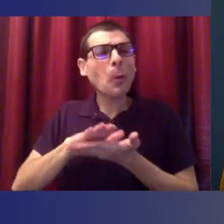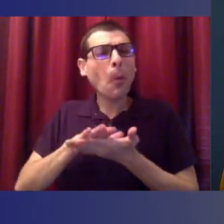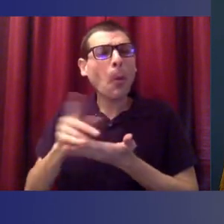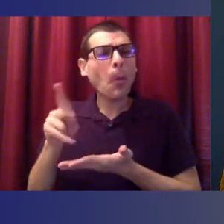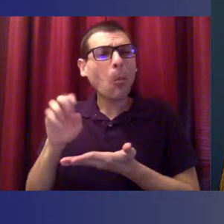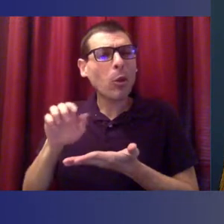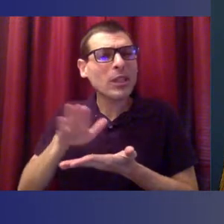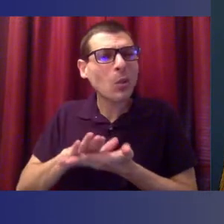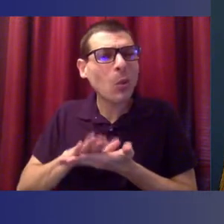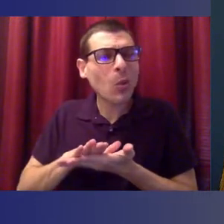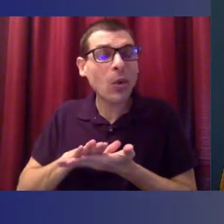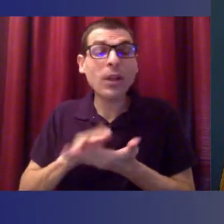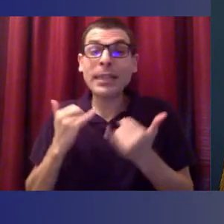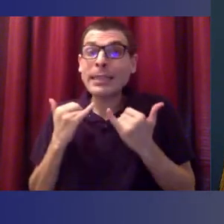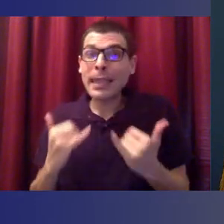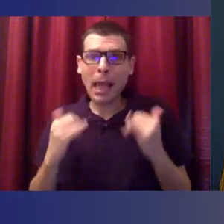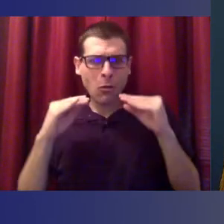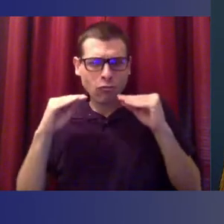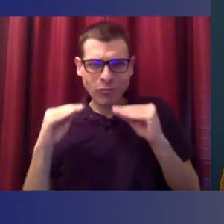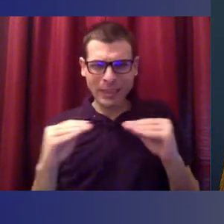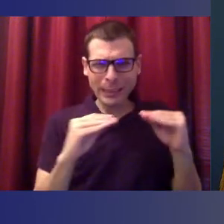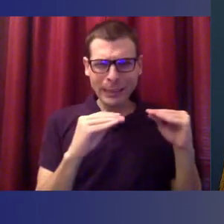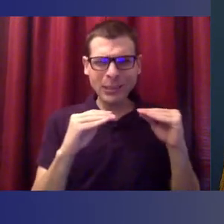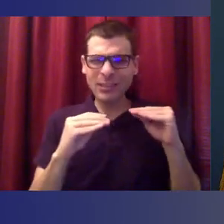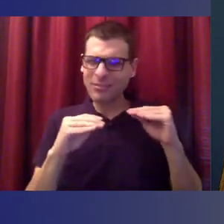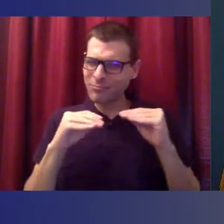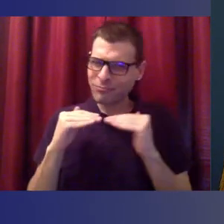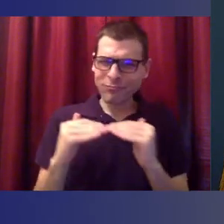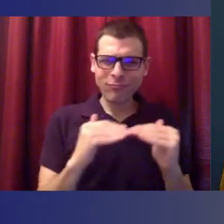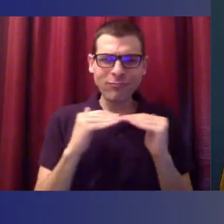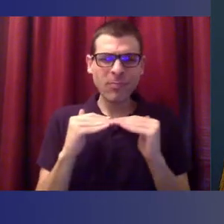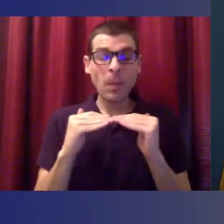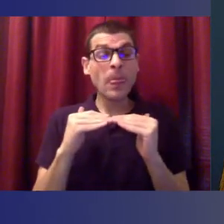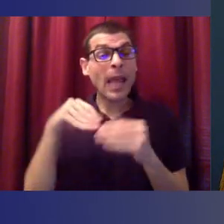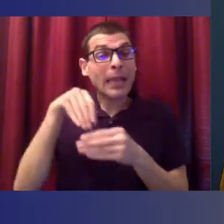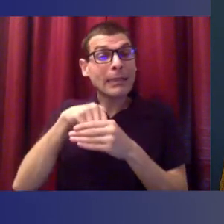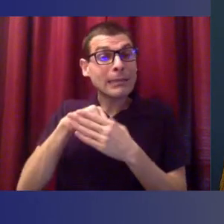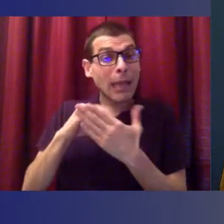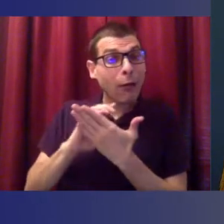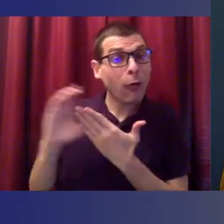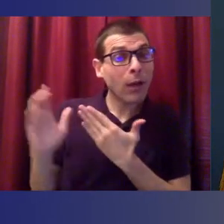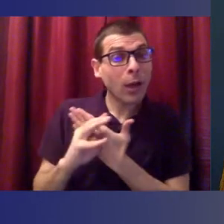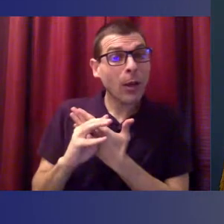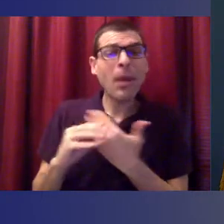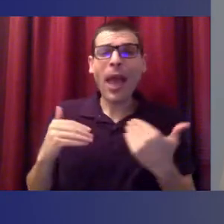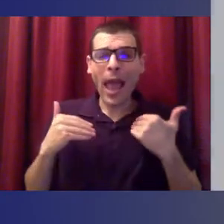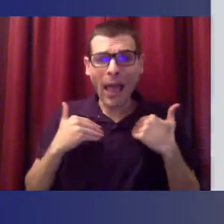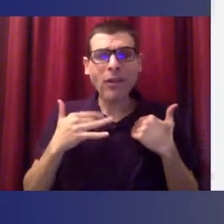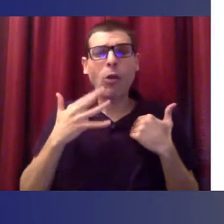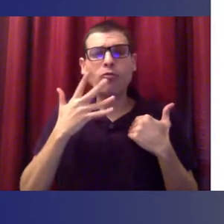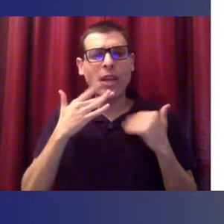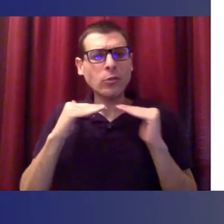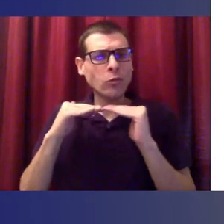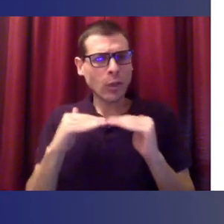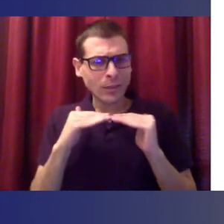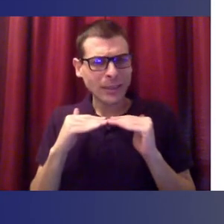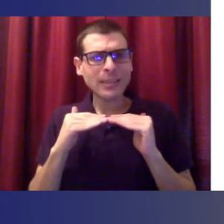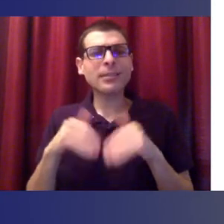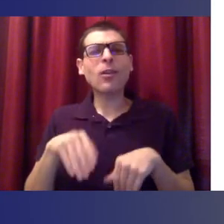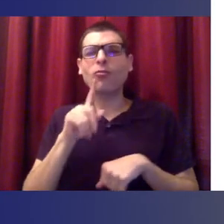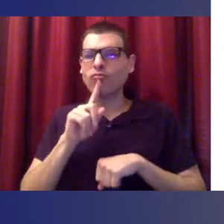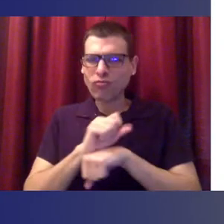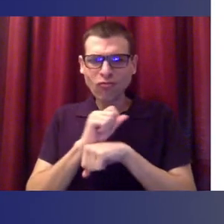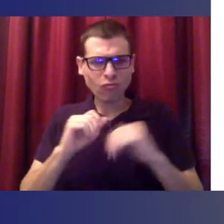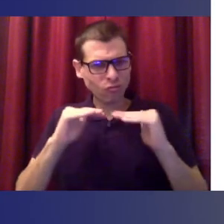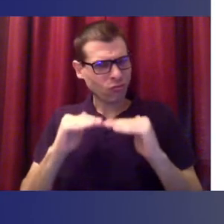educating preschoolers where access and racial justice are foundational values. Meanwhile, we are using our